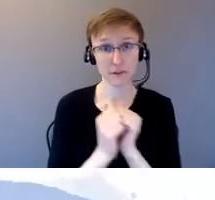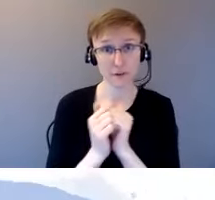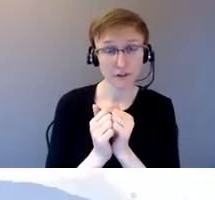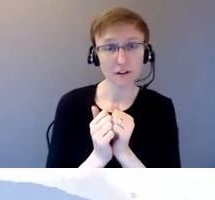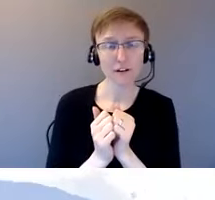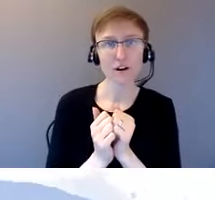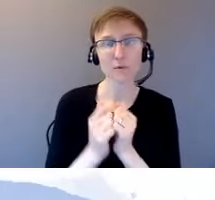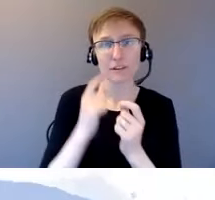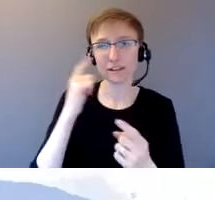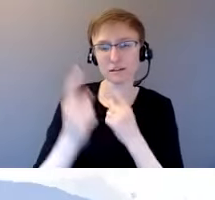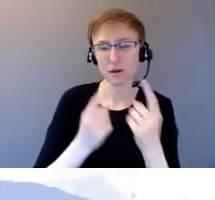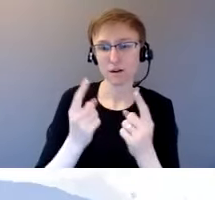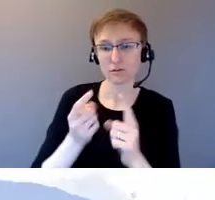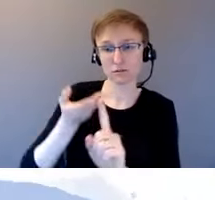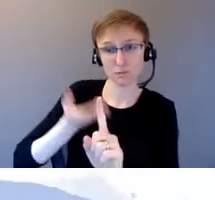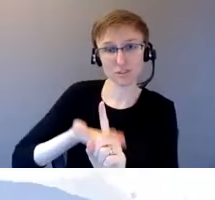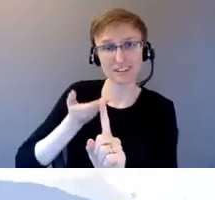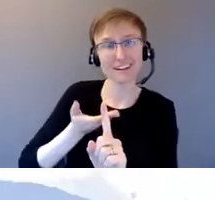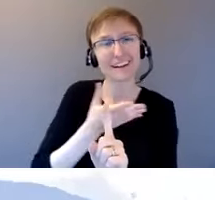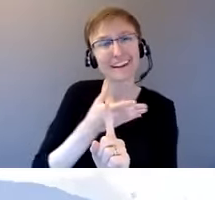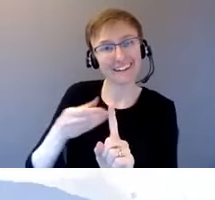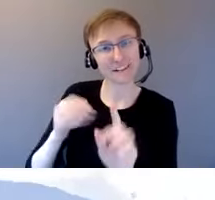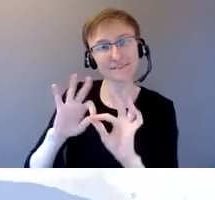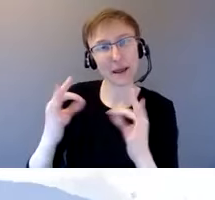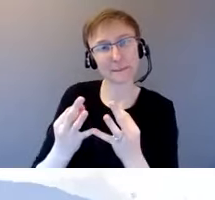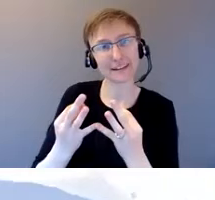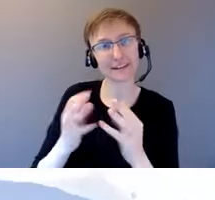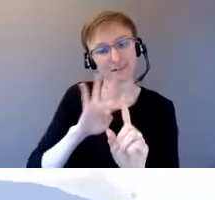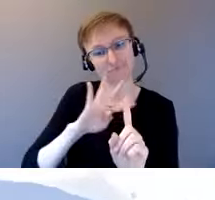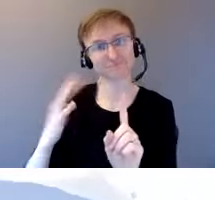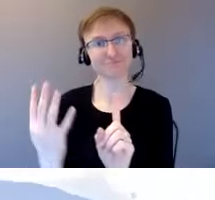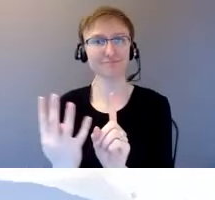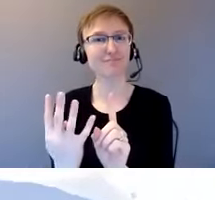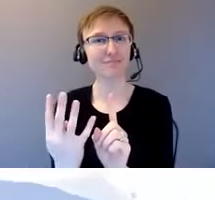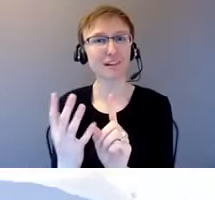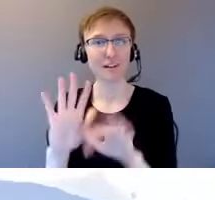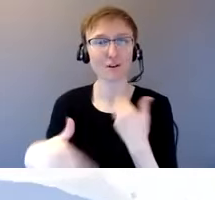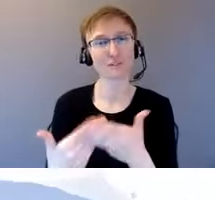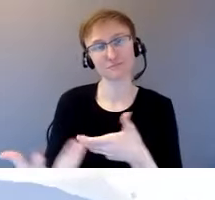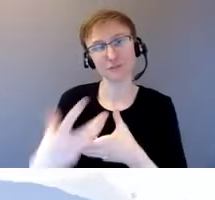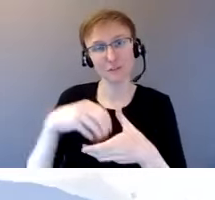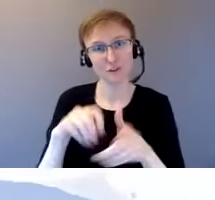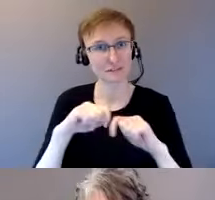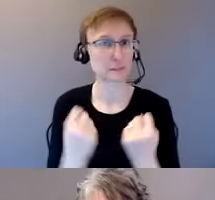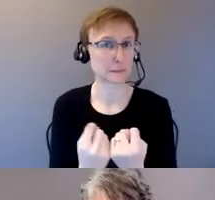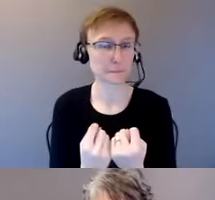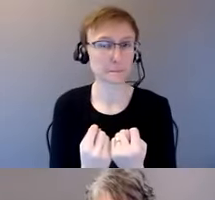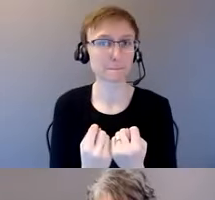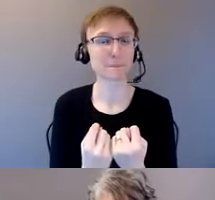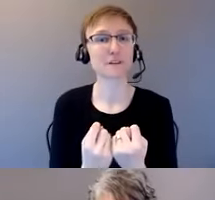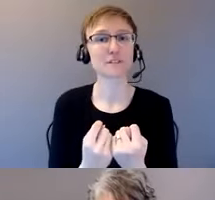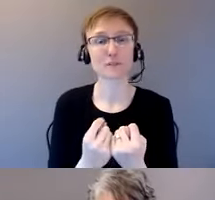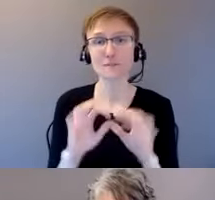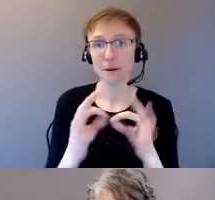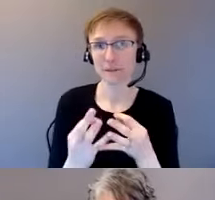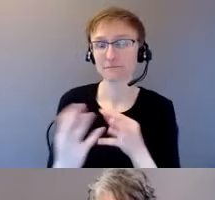and their family as a version of a team as well, right? So we work a lot with, family units. So that there's kind of this